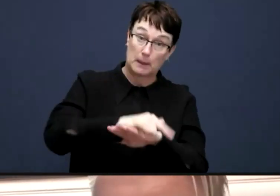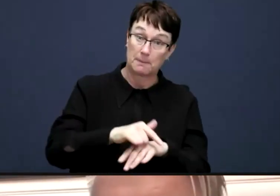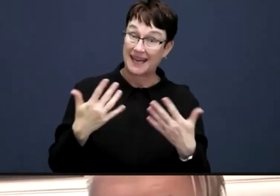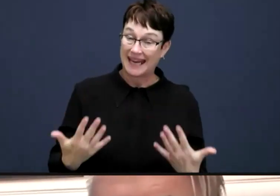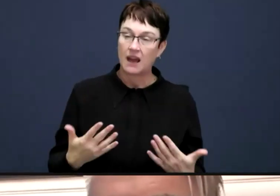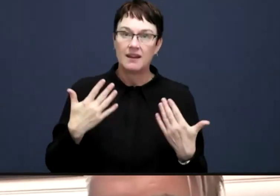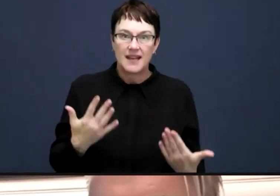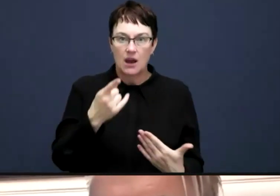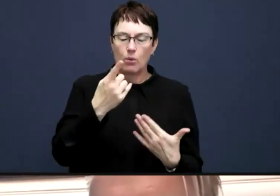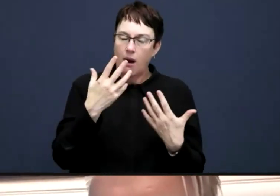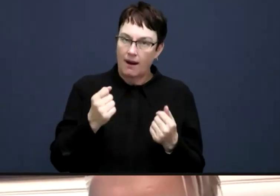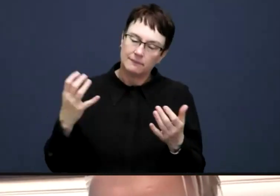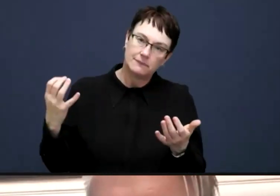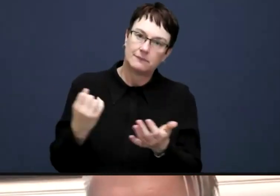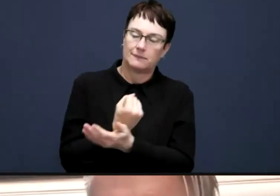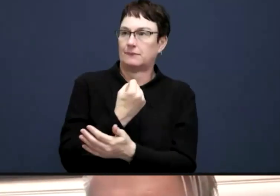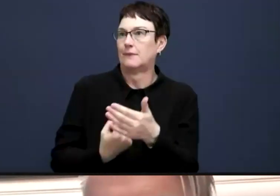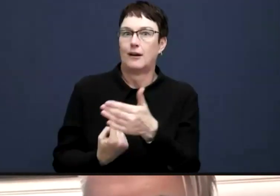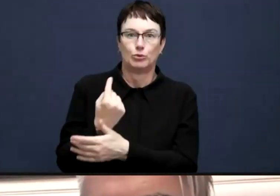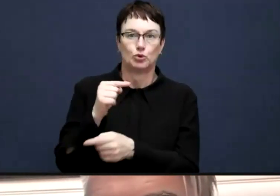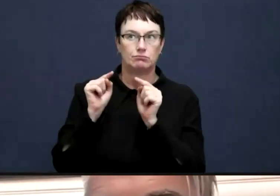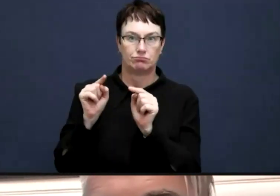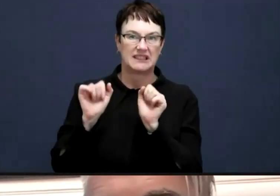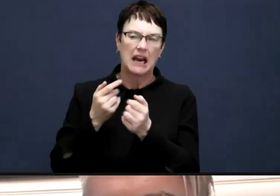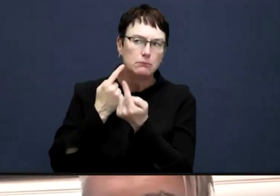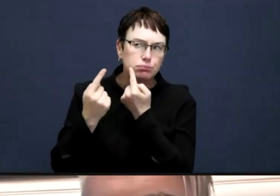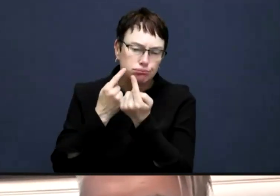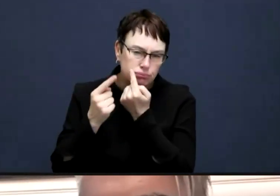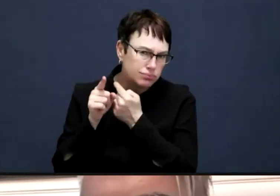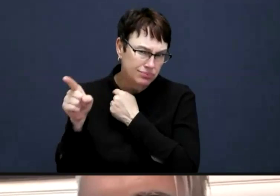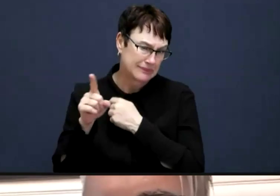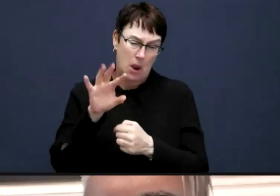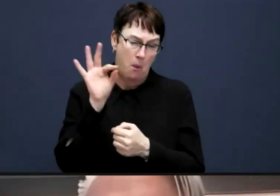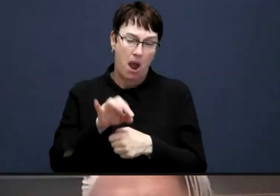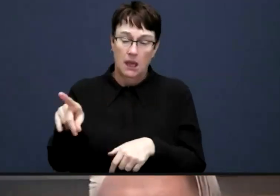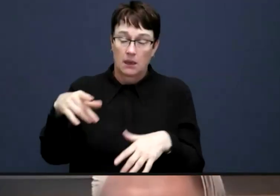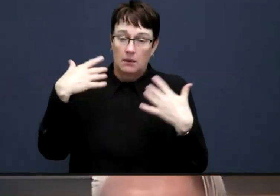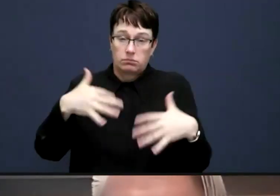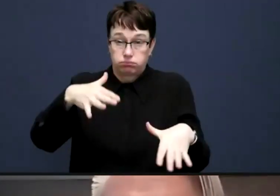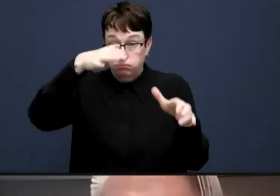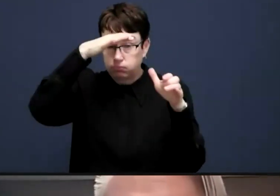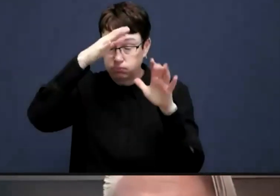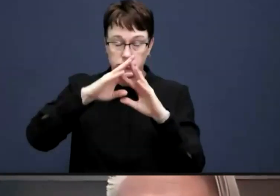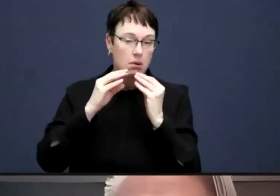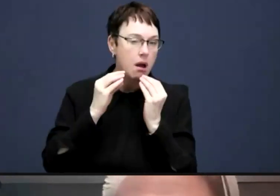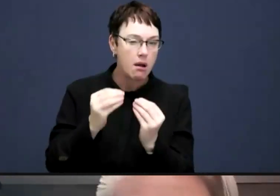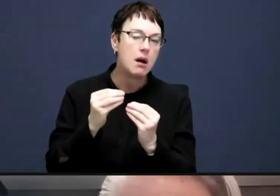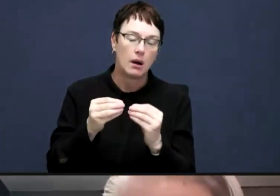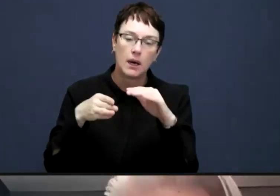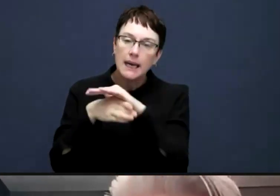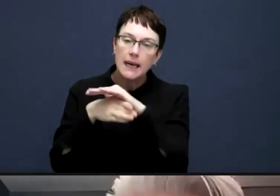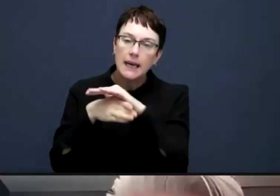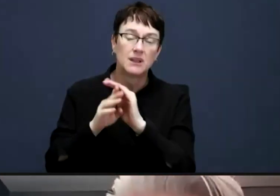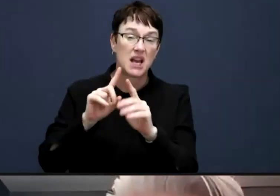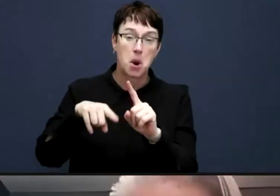about accessible documents, and also a lot of other interesting things on hiring people with disabilities in the large continent of